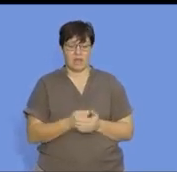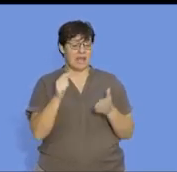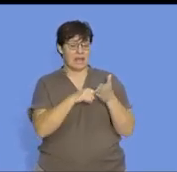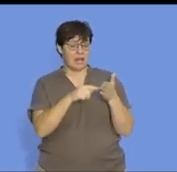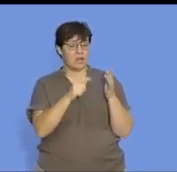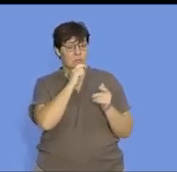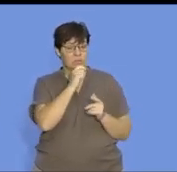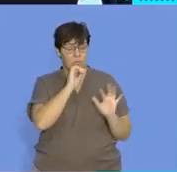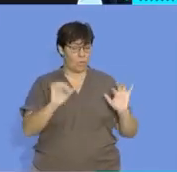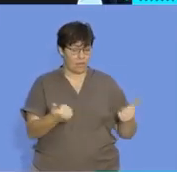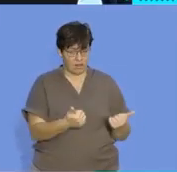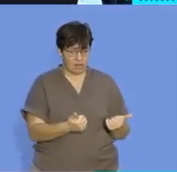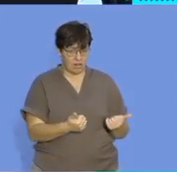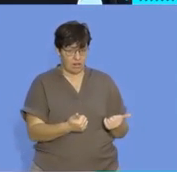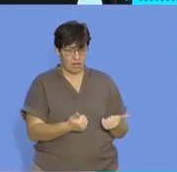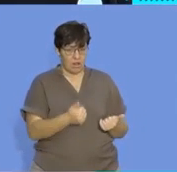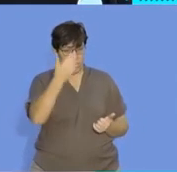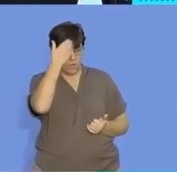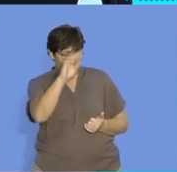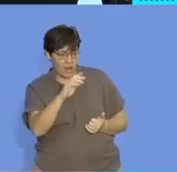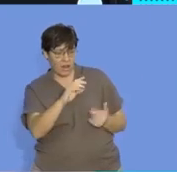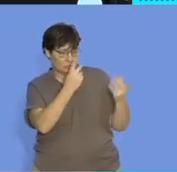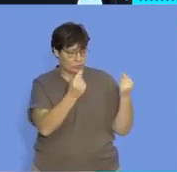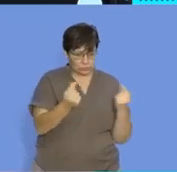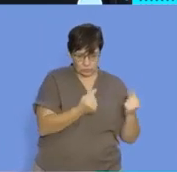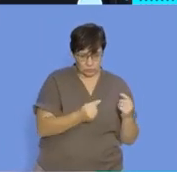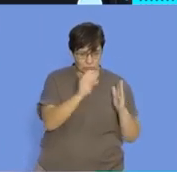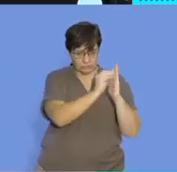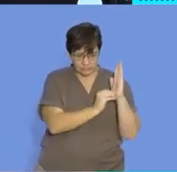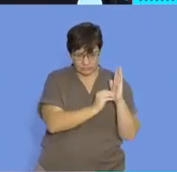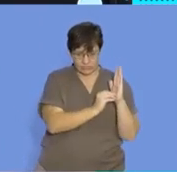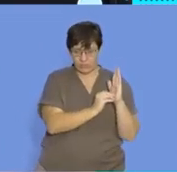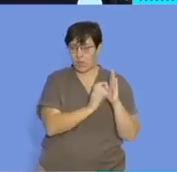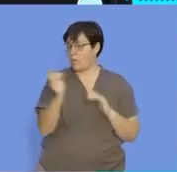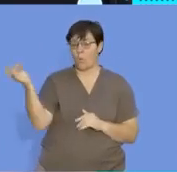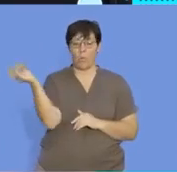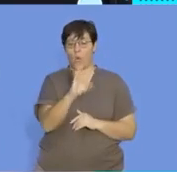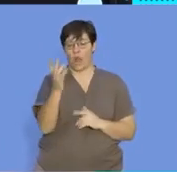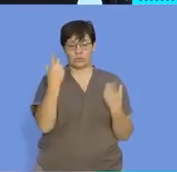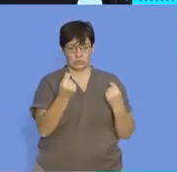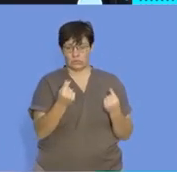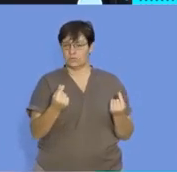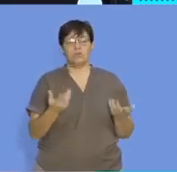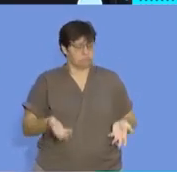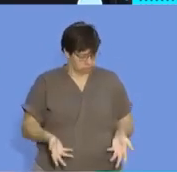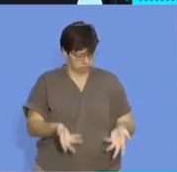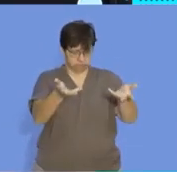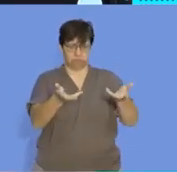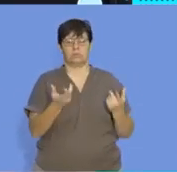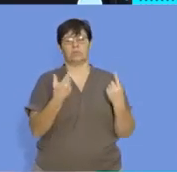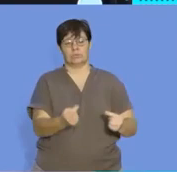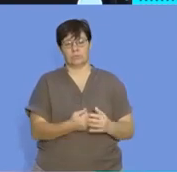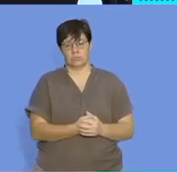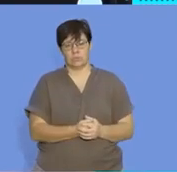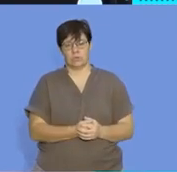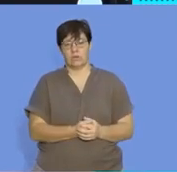calculators really well, you know how to all do this in your calculator, and you want to do this all in one step, please go ahead and do that. But